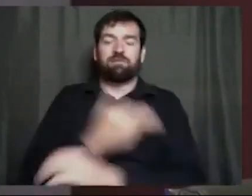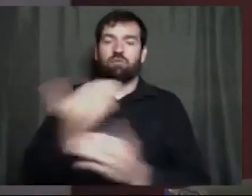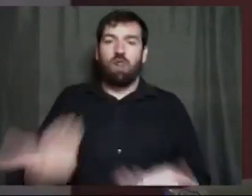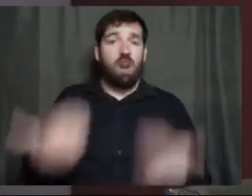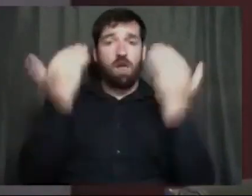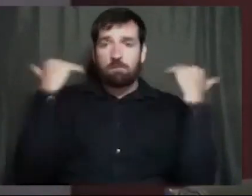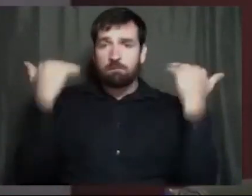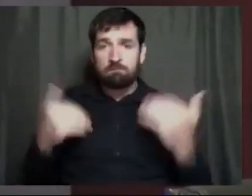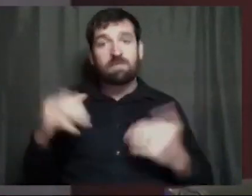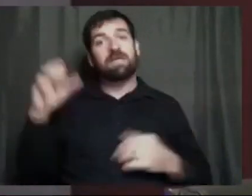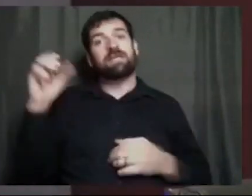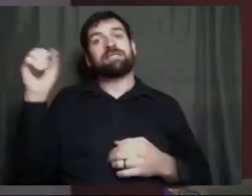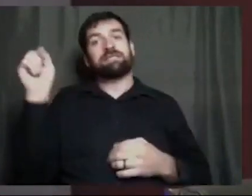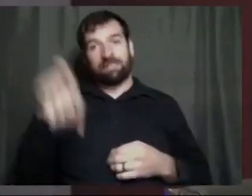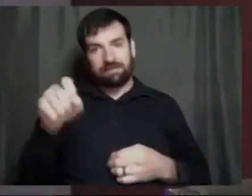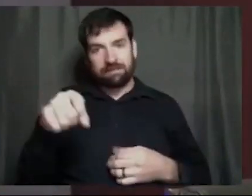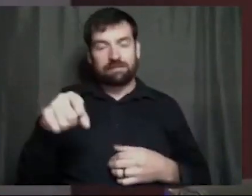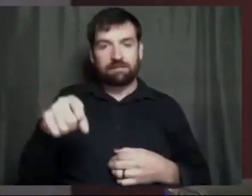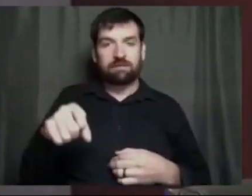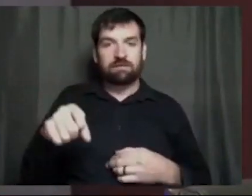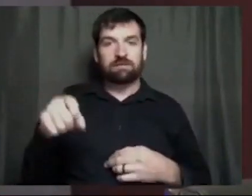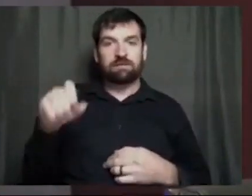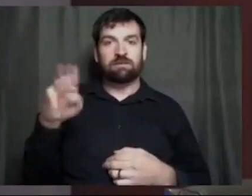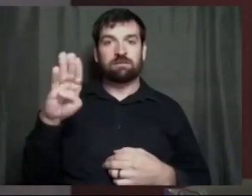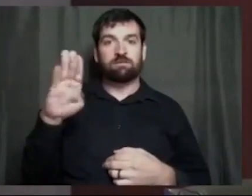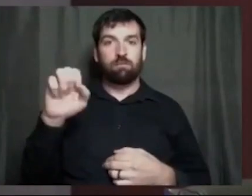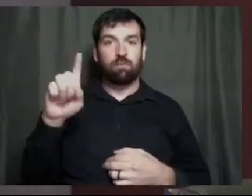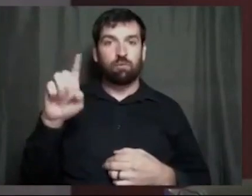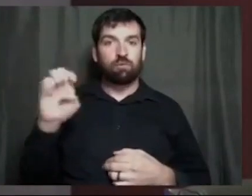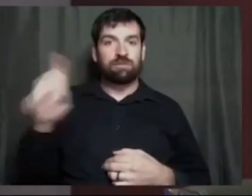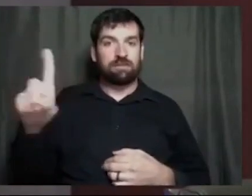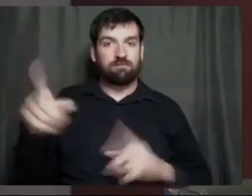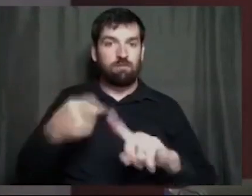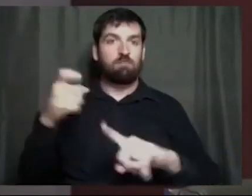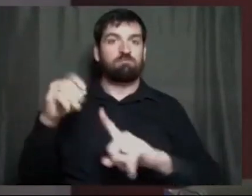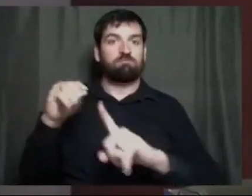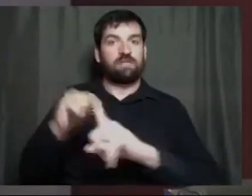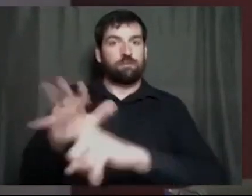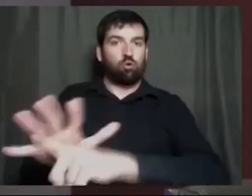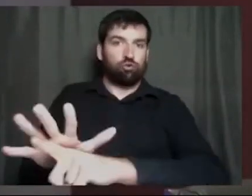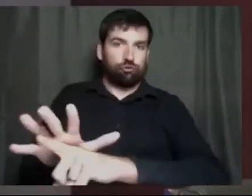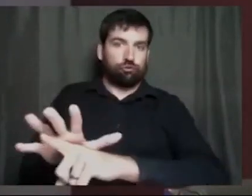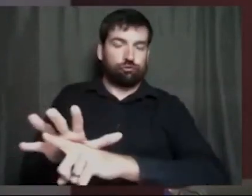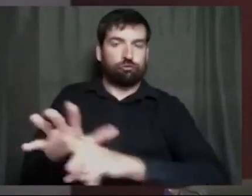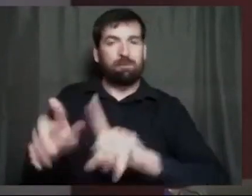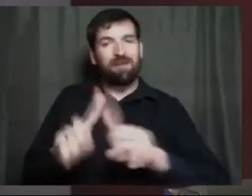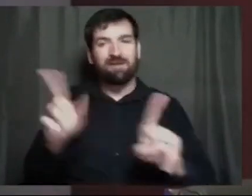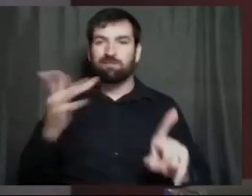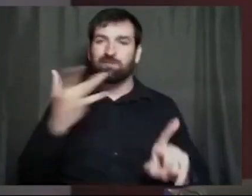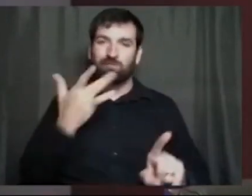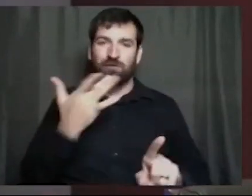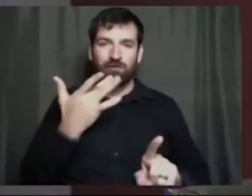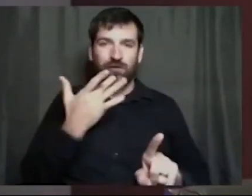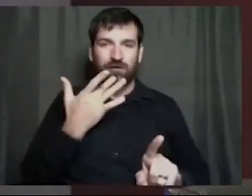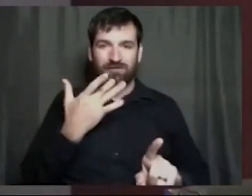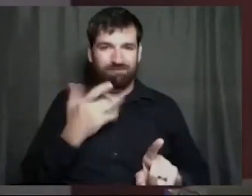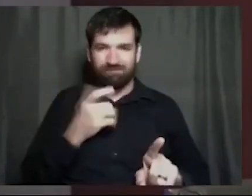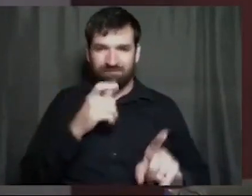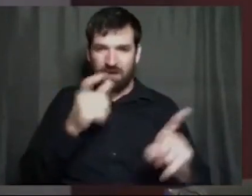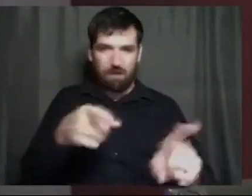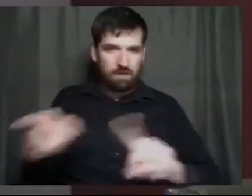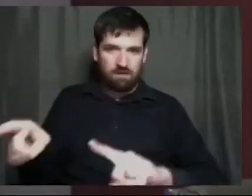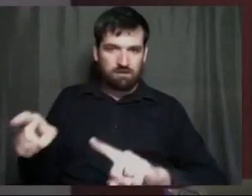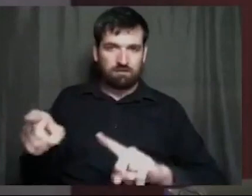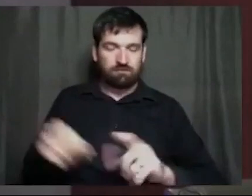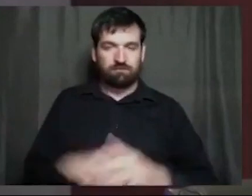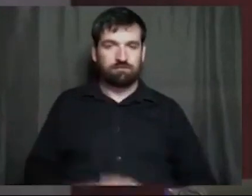do get boosted from just exposure in the community, but we would prefer that not to be the way that things are going. Yeah,